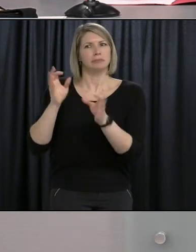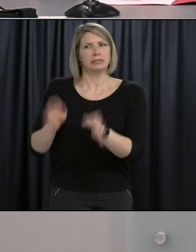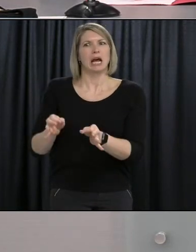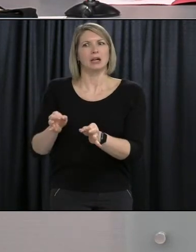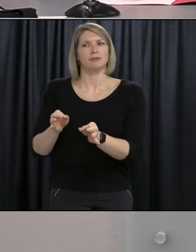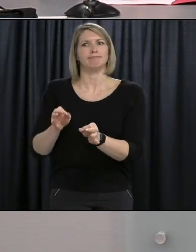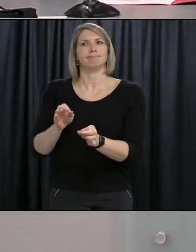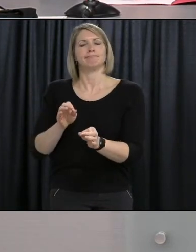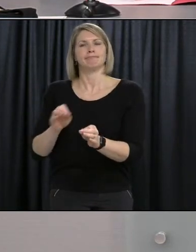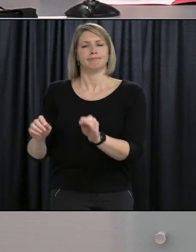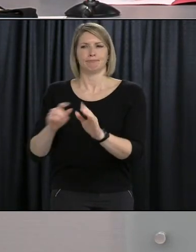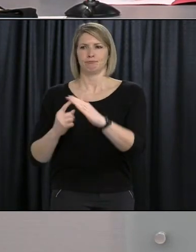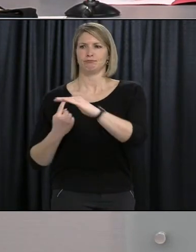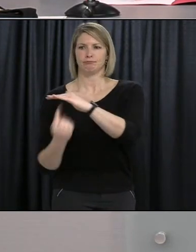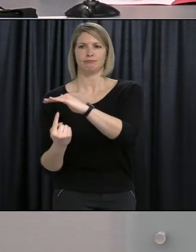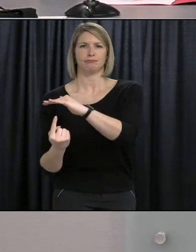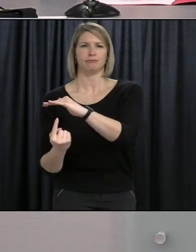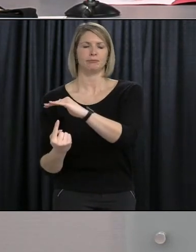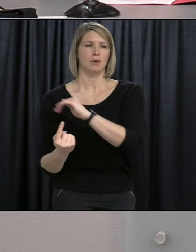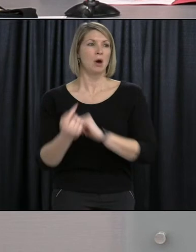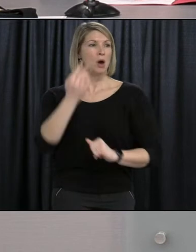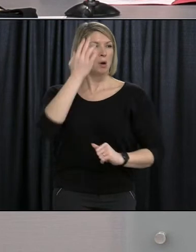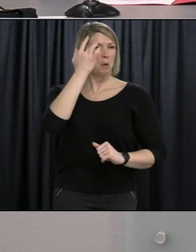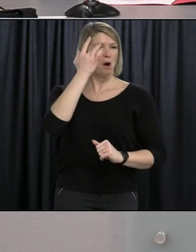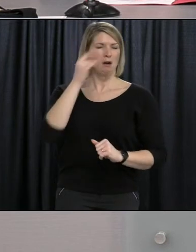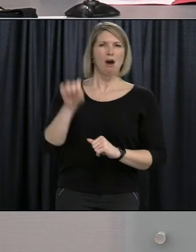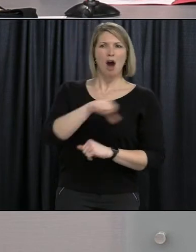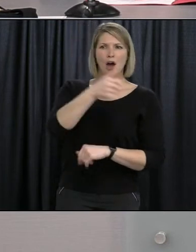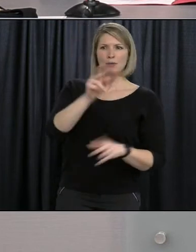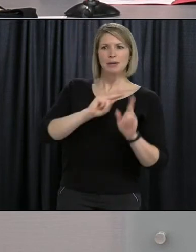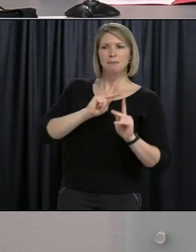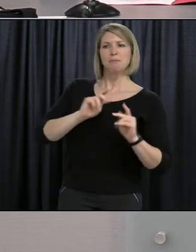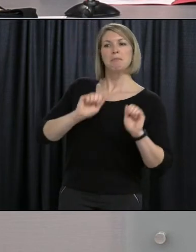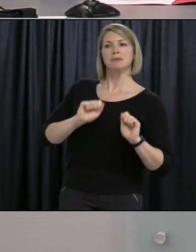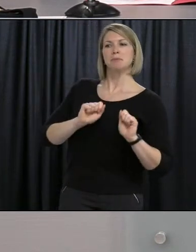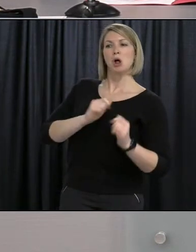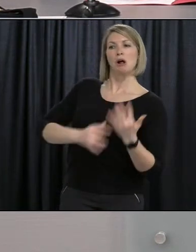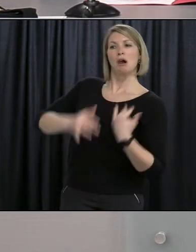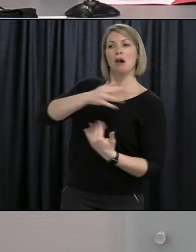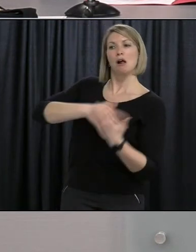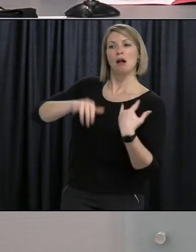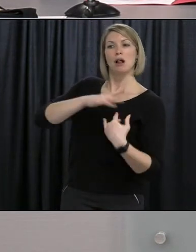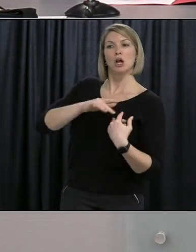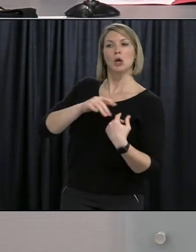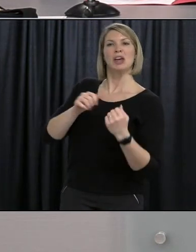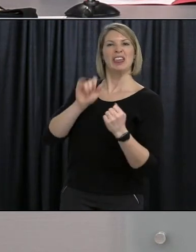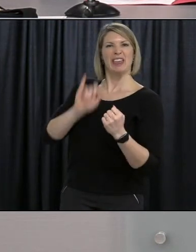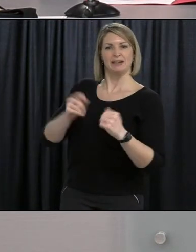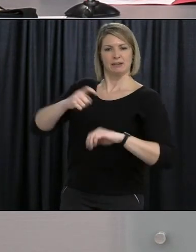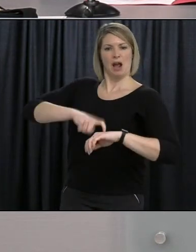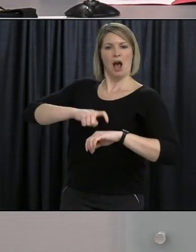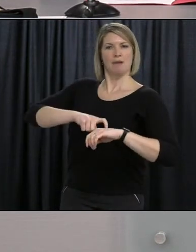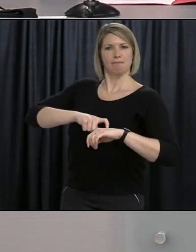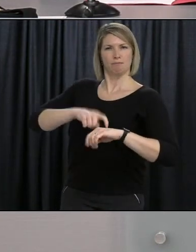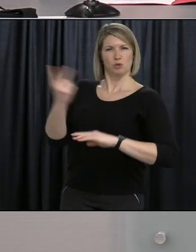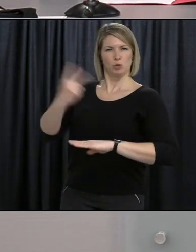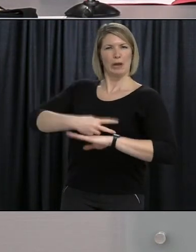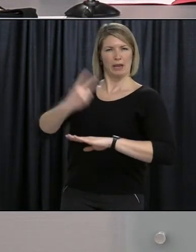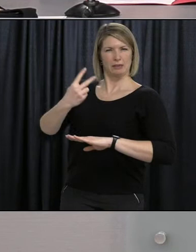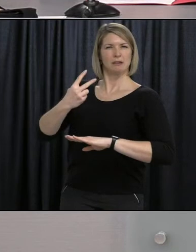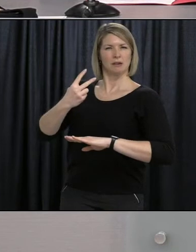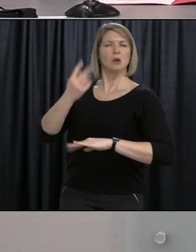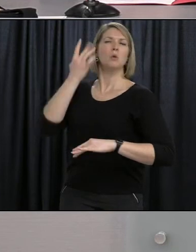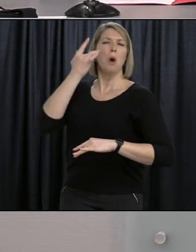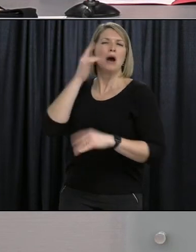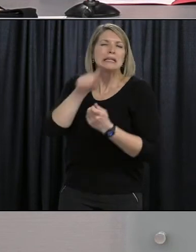range when sometimes there may be people just outside that that may have interacted? And can you just explain why this